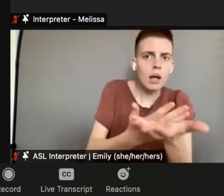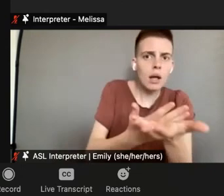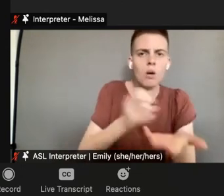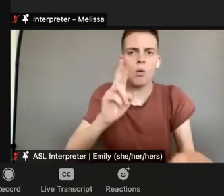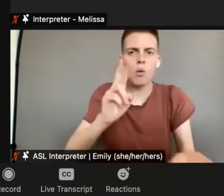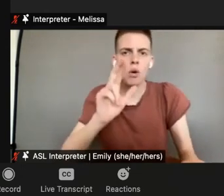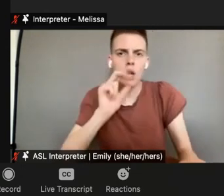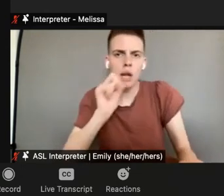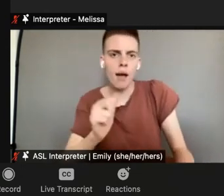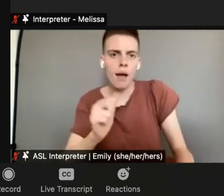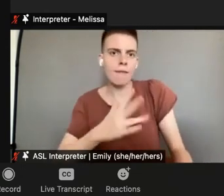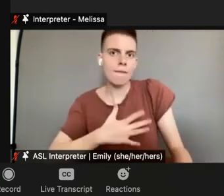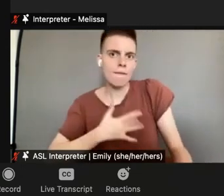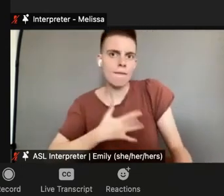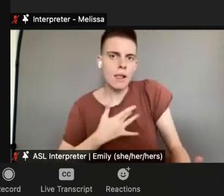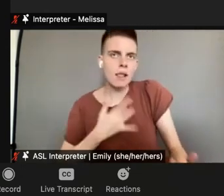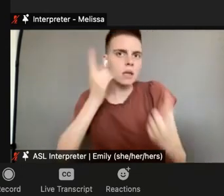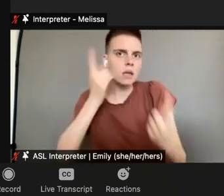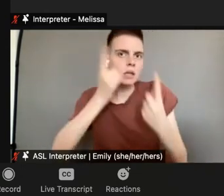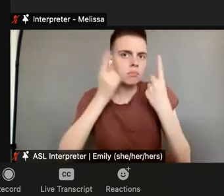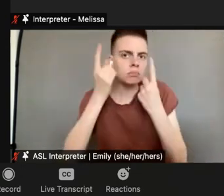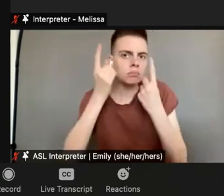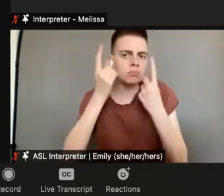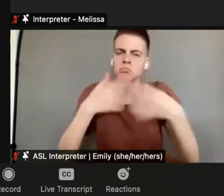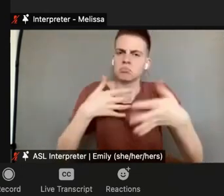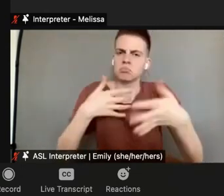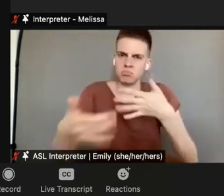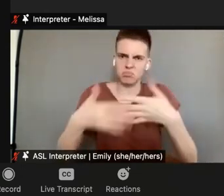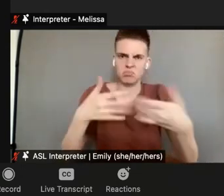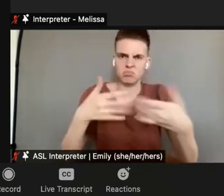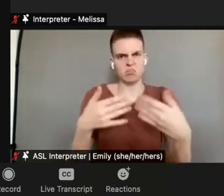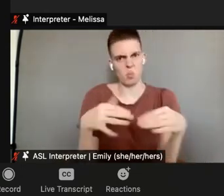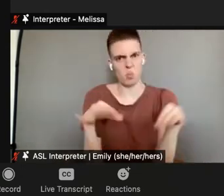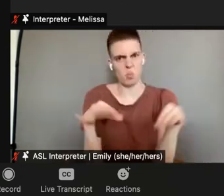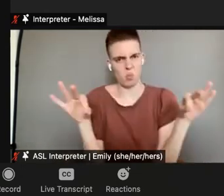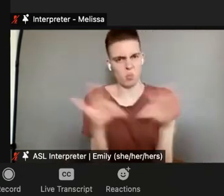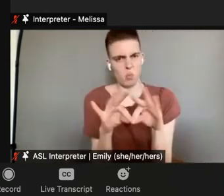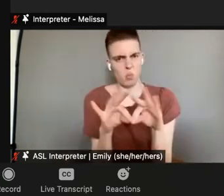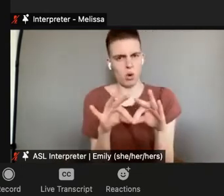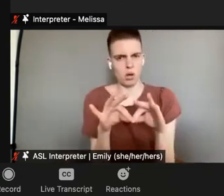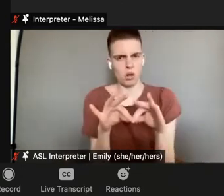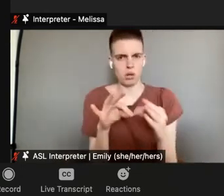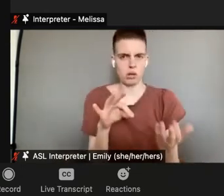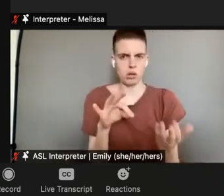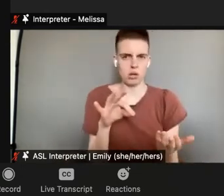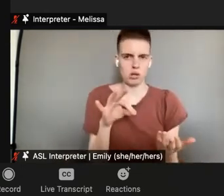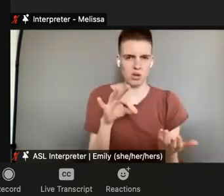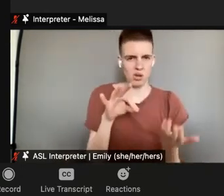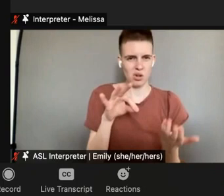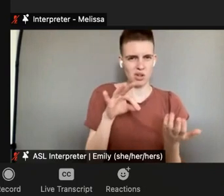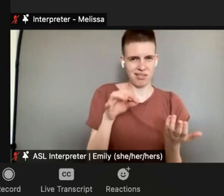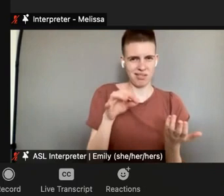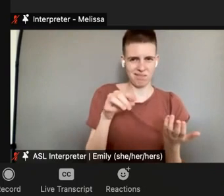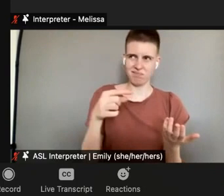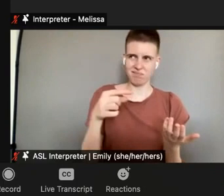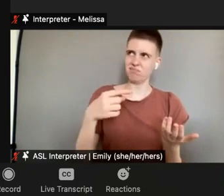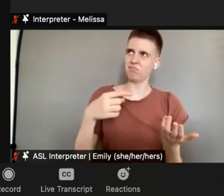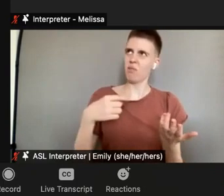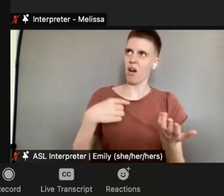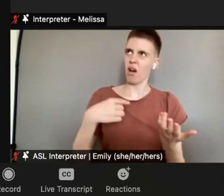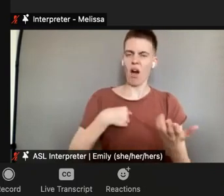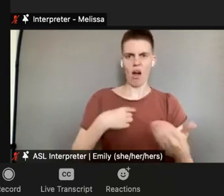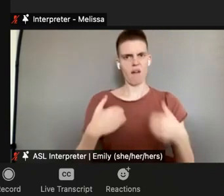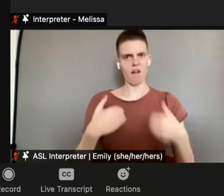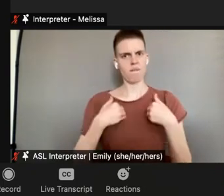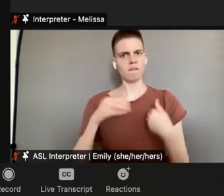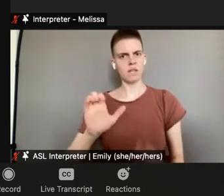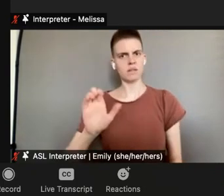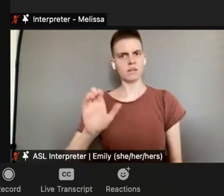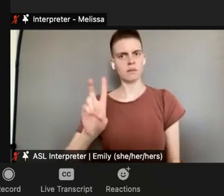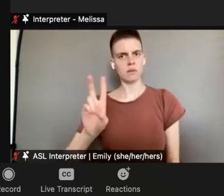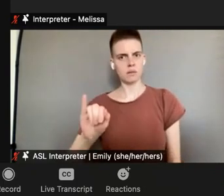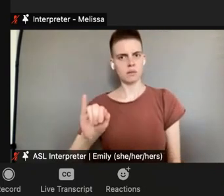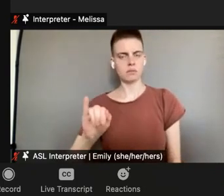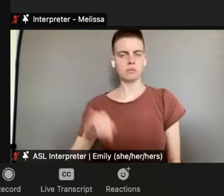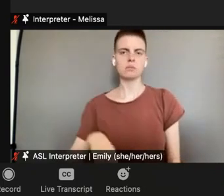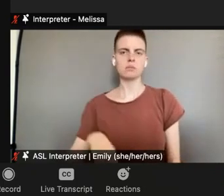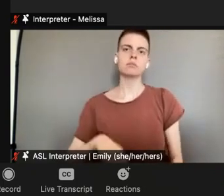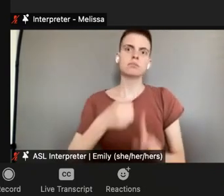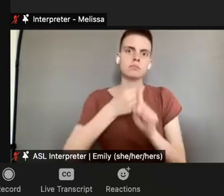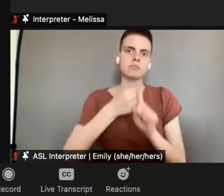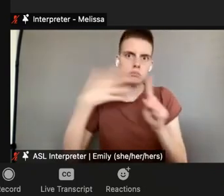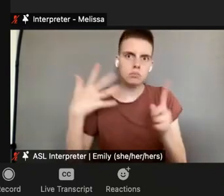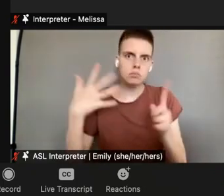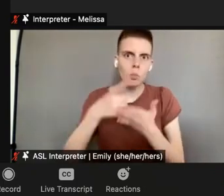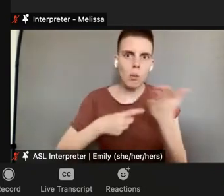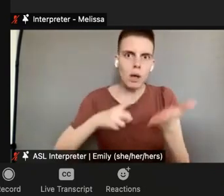the child knows that that you have this vision difference. And the vision difference is called CVI, cortical visual impairment.